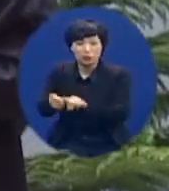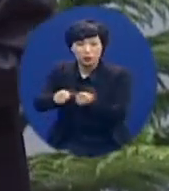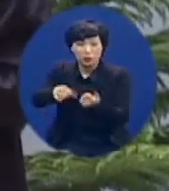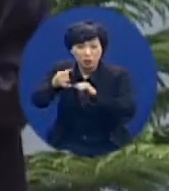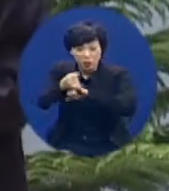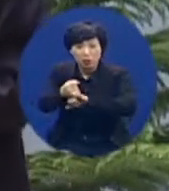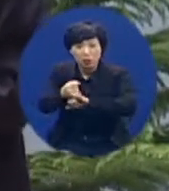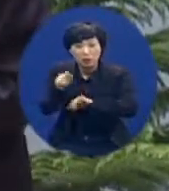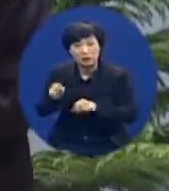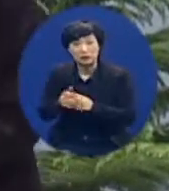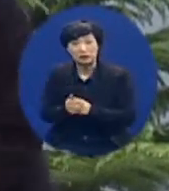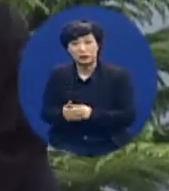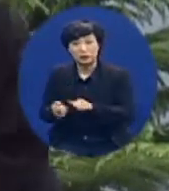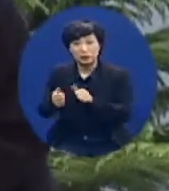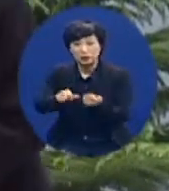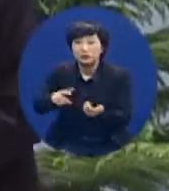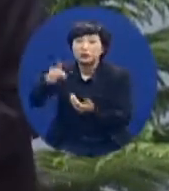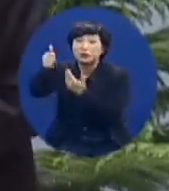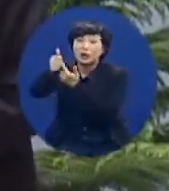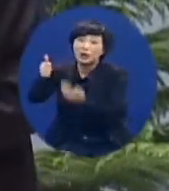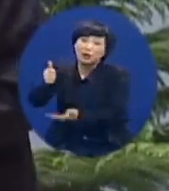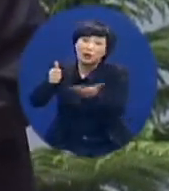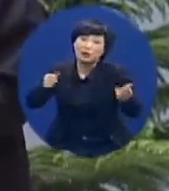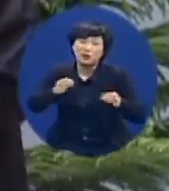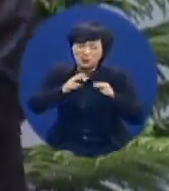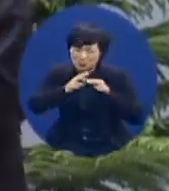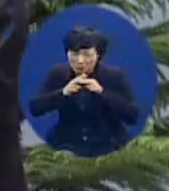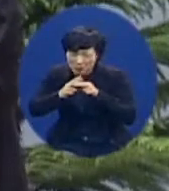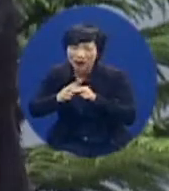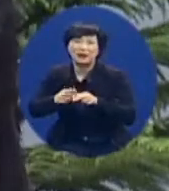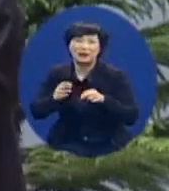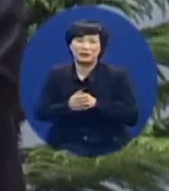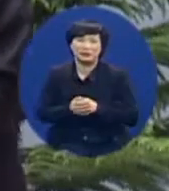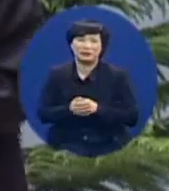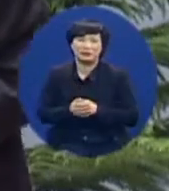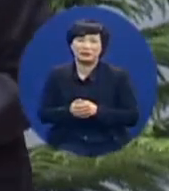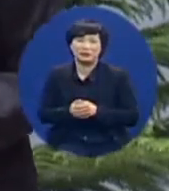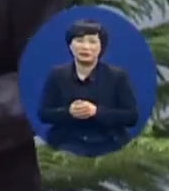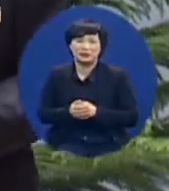we should also die for Jesus who died for us.